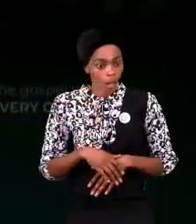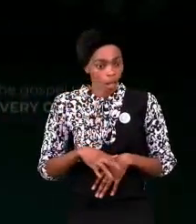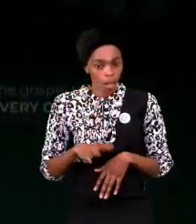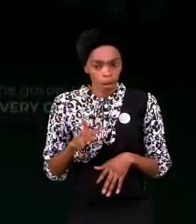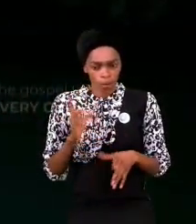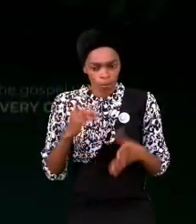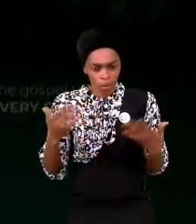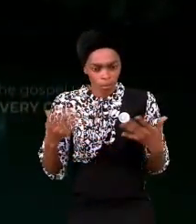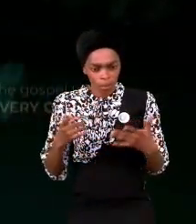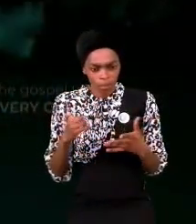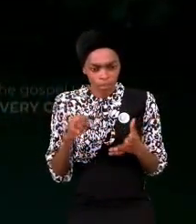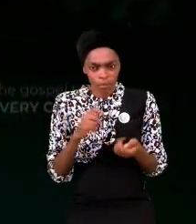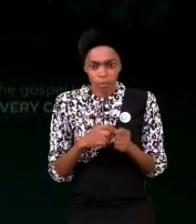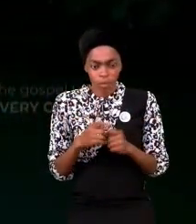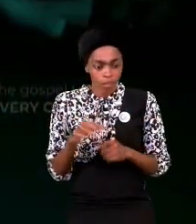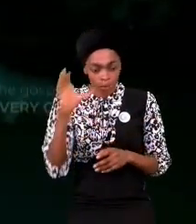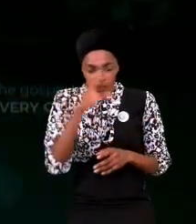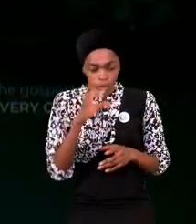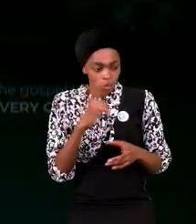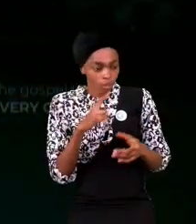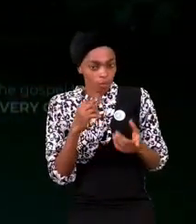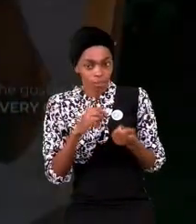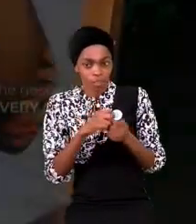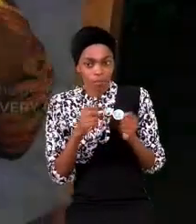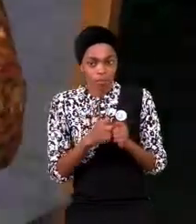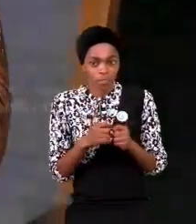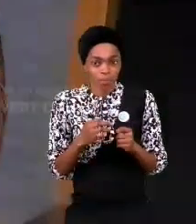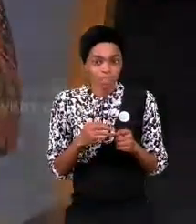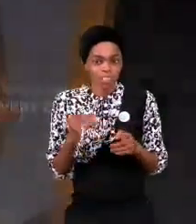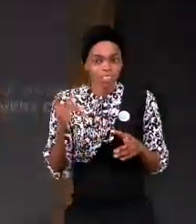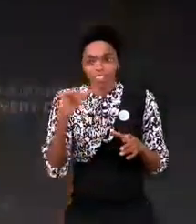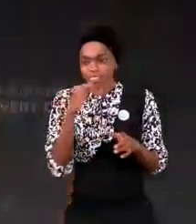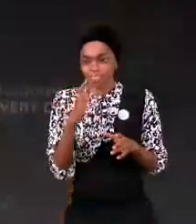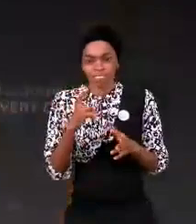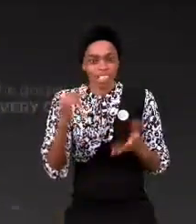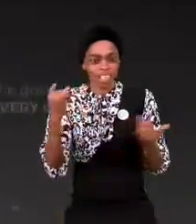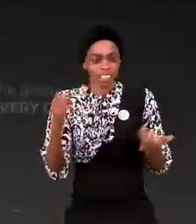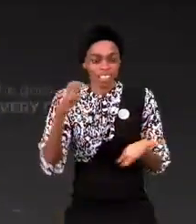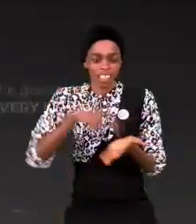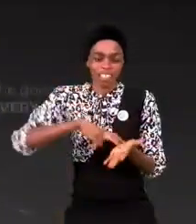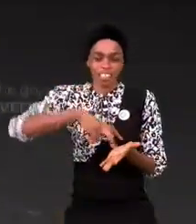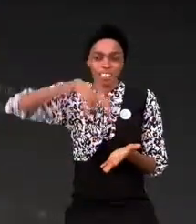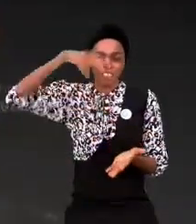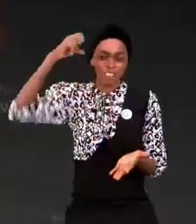can jump up. So I want to thank God who delivered me.